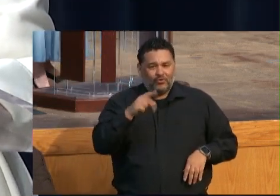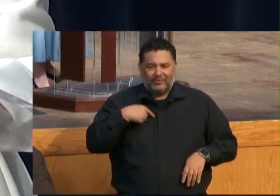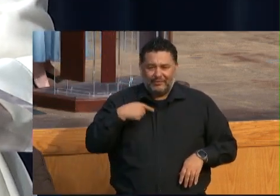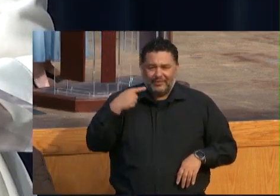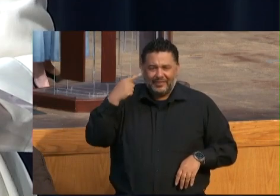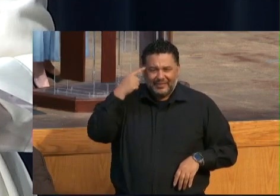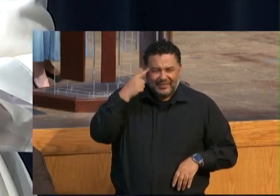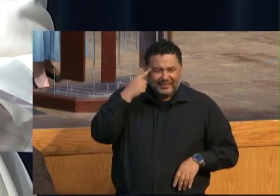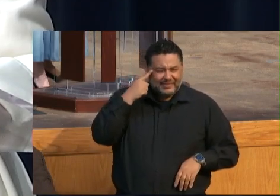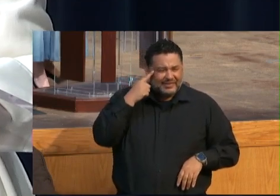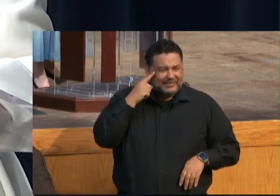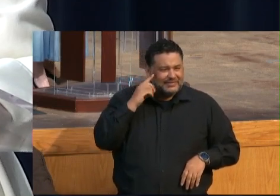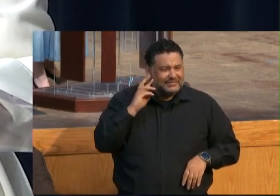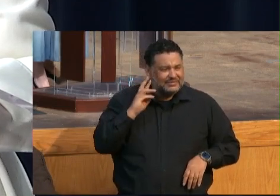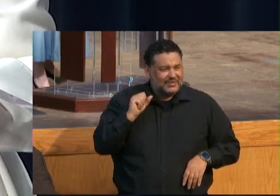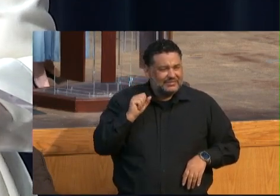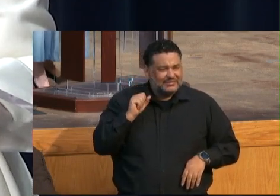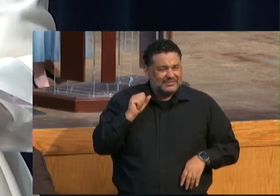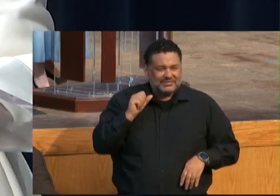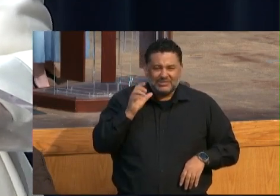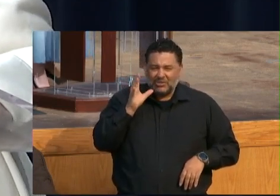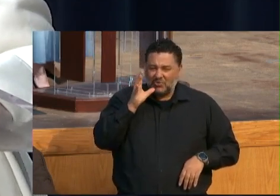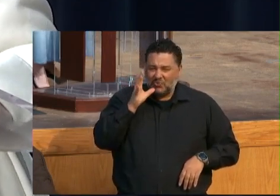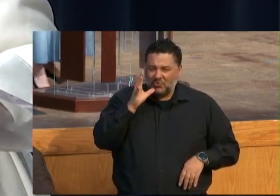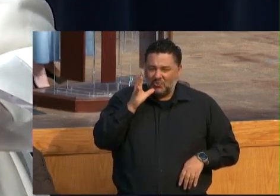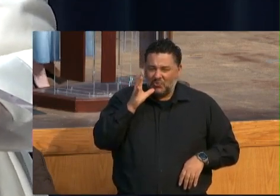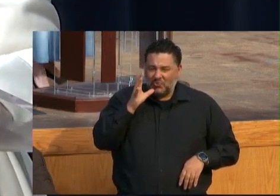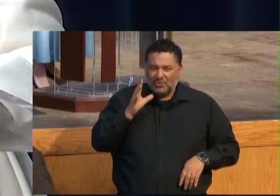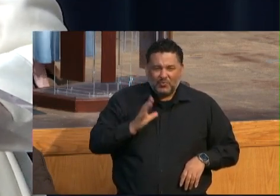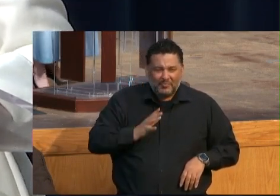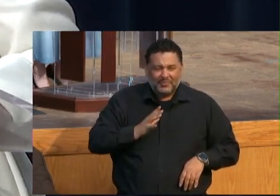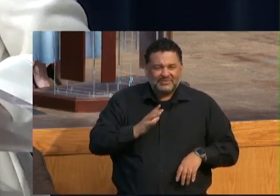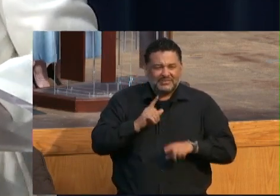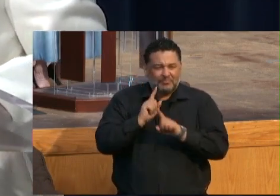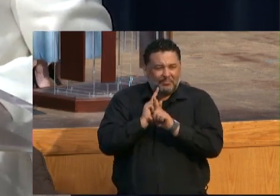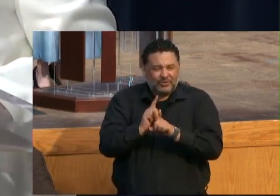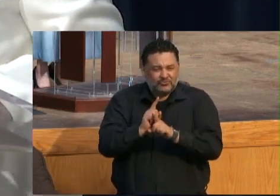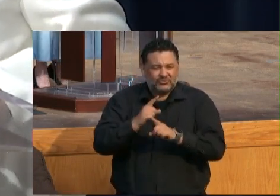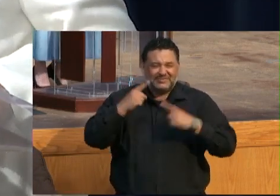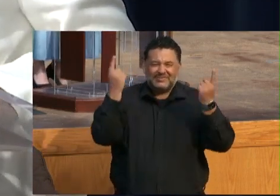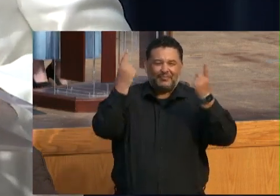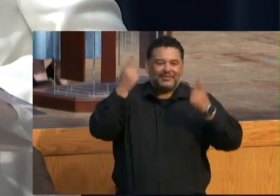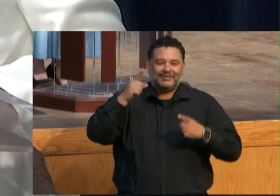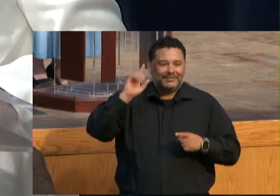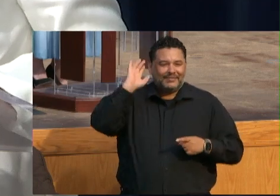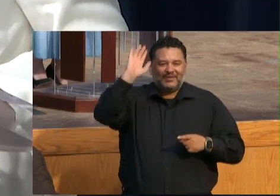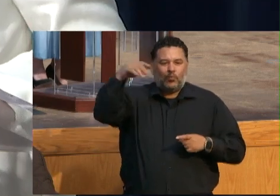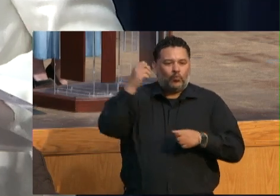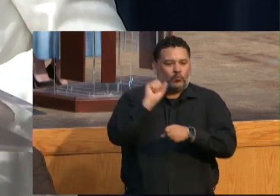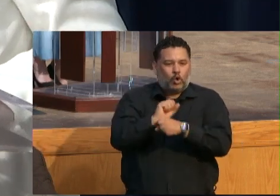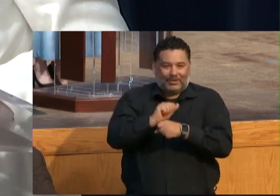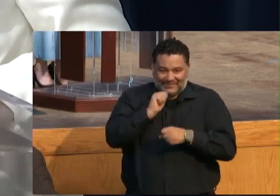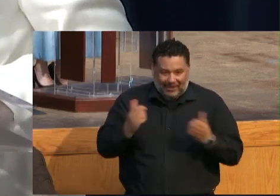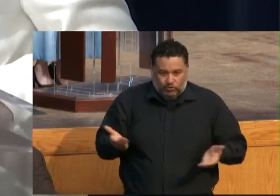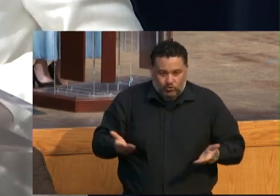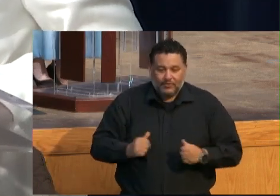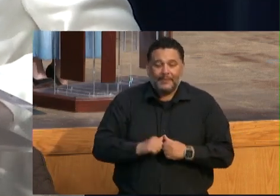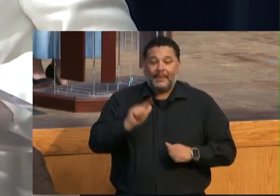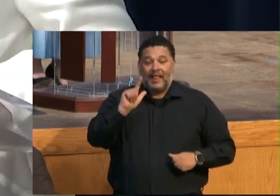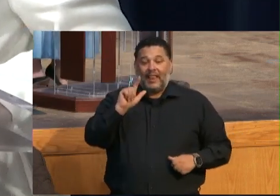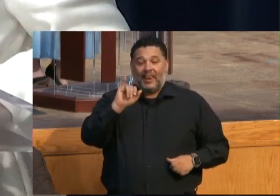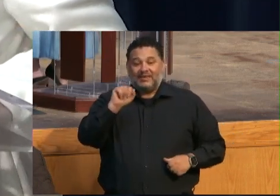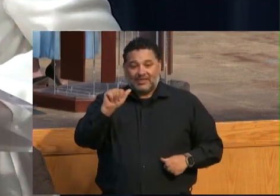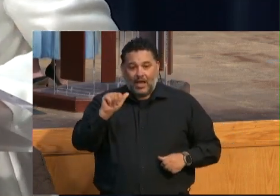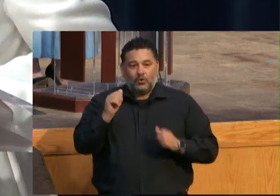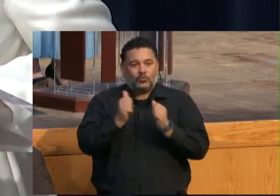was women's mentor somewhere. She was working, was not here. Lisa was with the